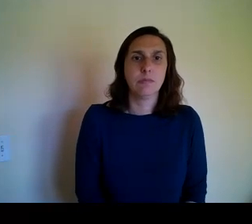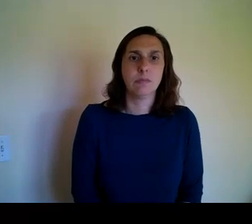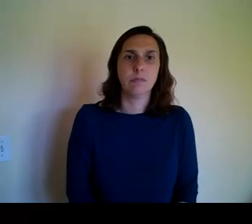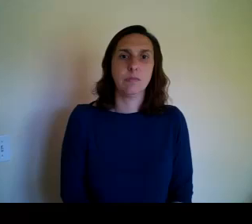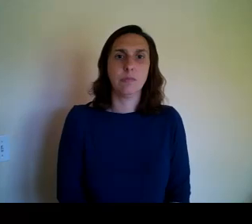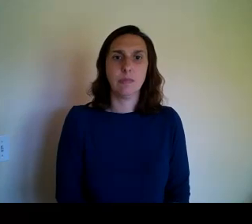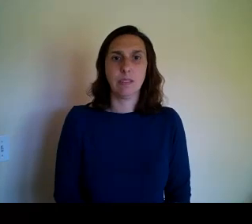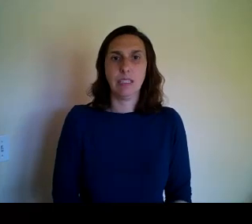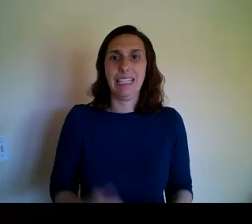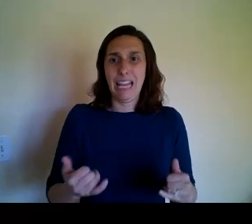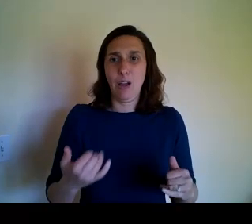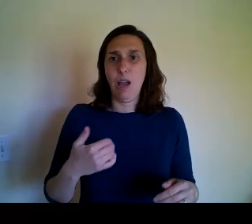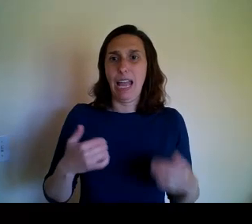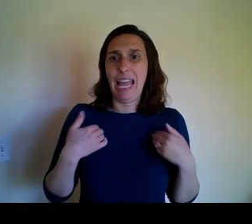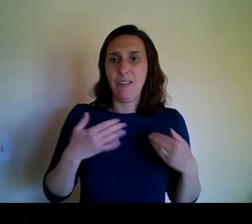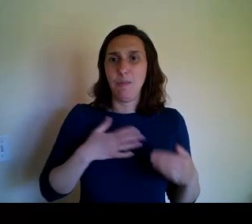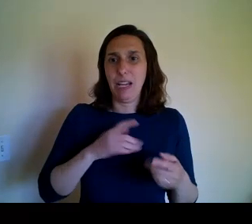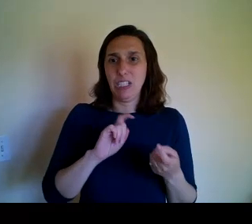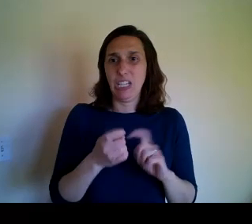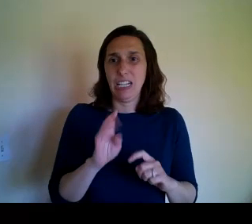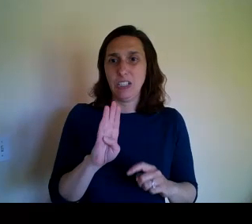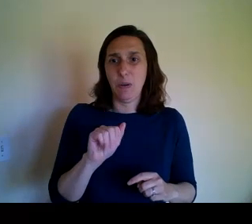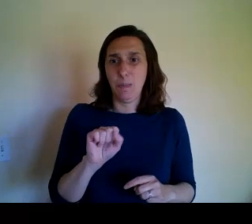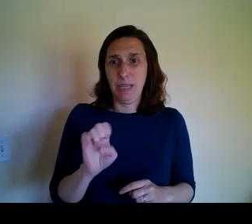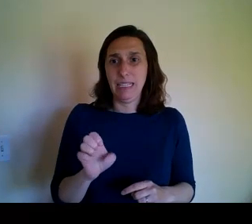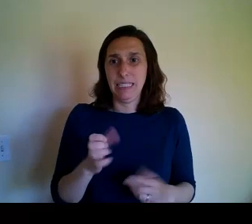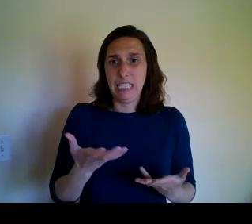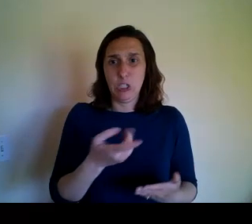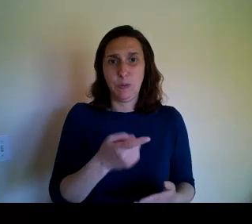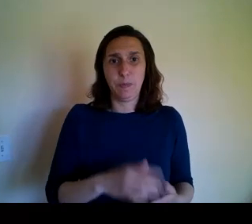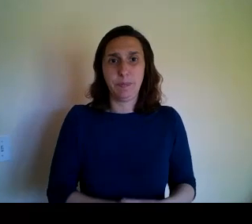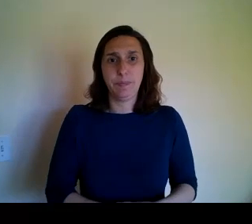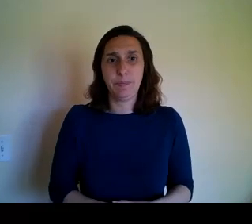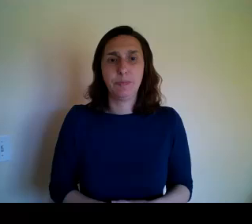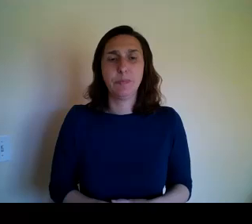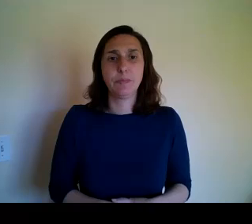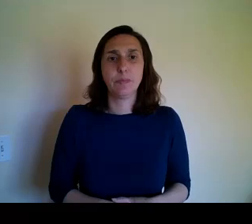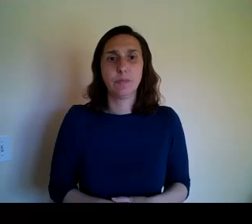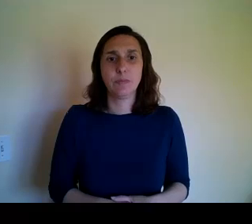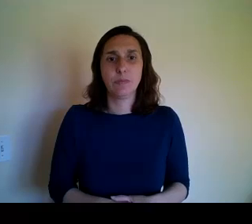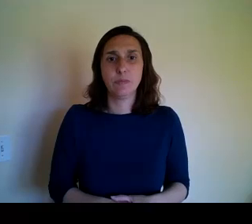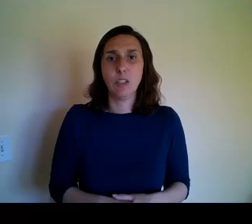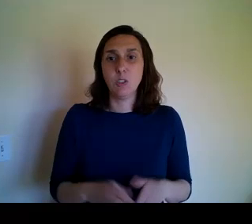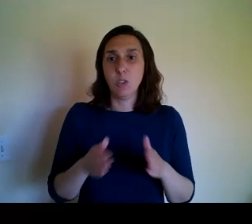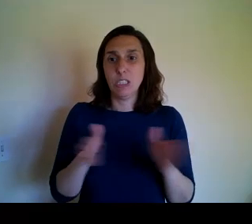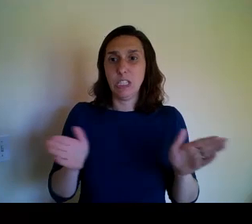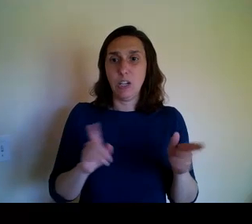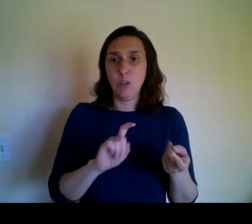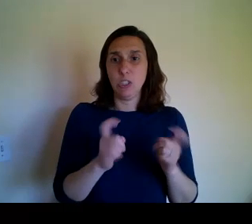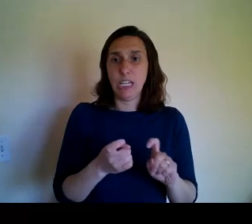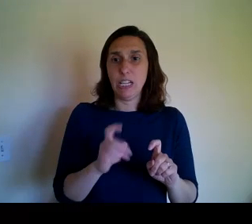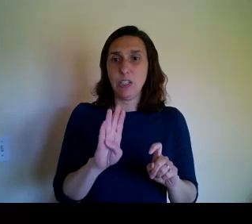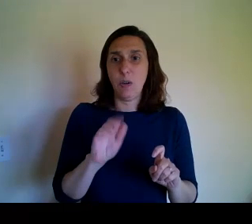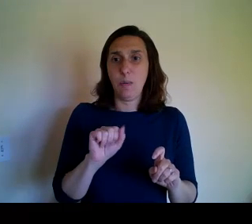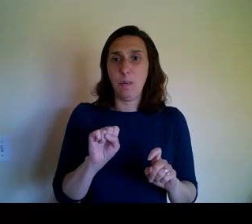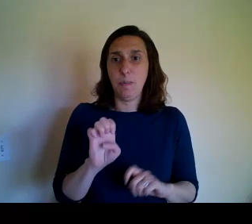And I have my change of base with log base 10. In fact, the general change of base formula, bright red here, is,